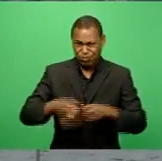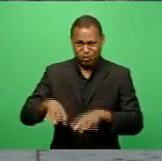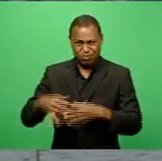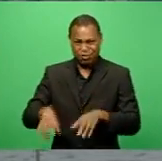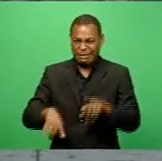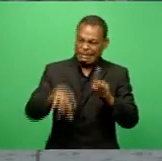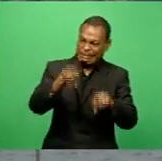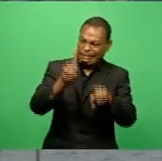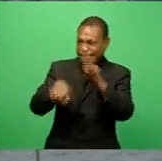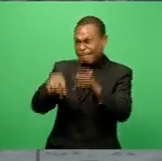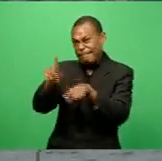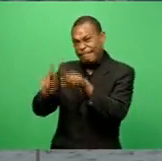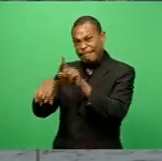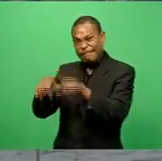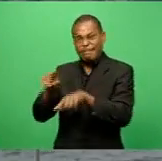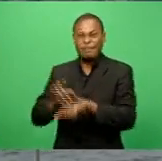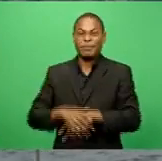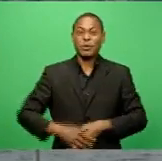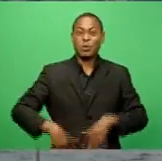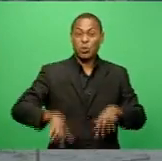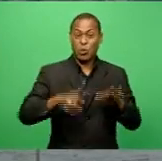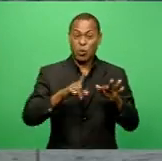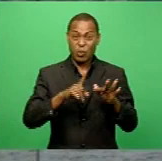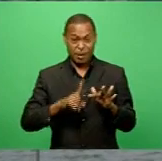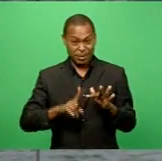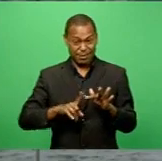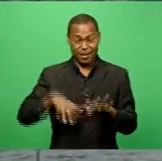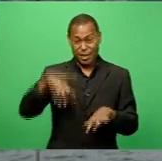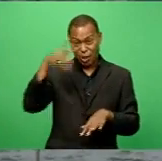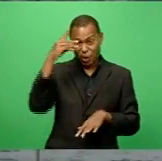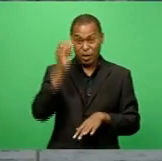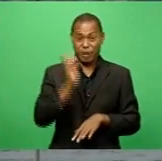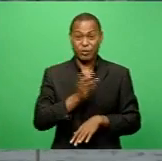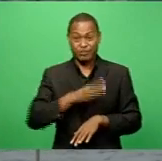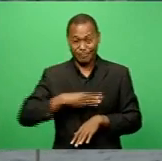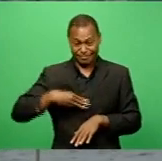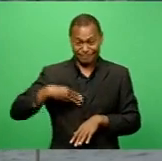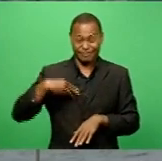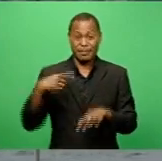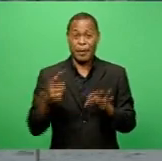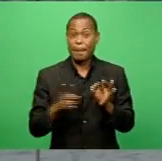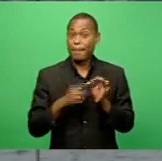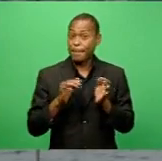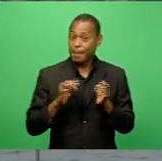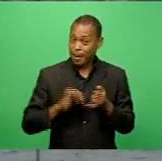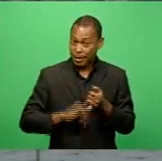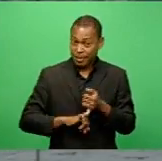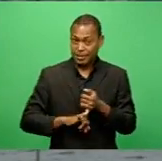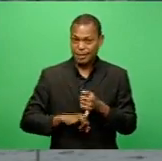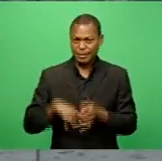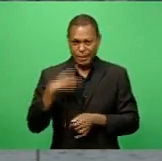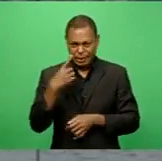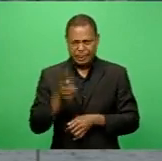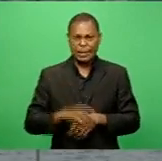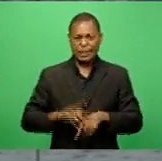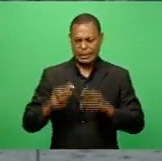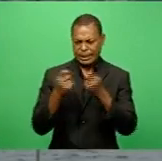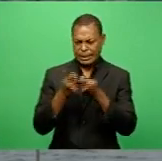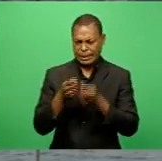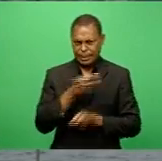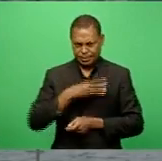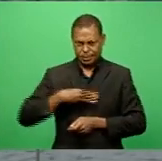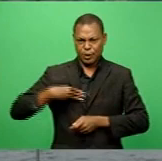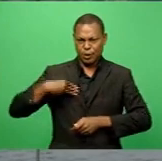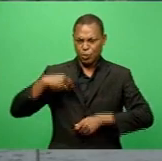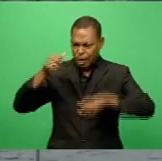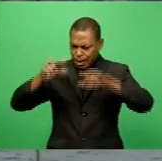varies. Education Ministry Permanent Secretary Dr. Angela Jokan says a team from the ministry is still carrying out their